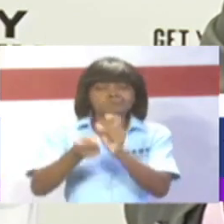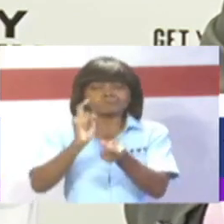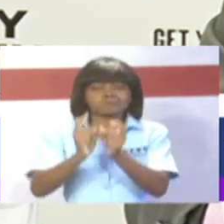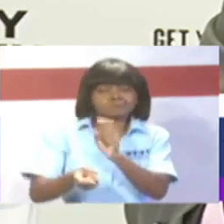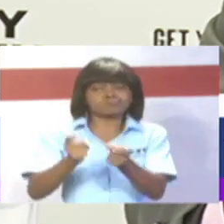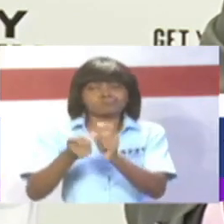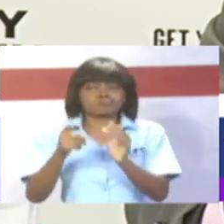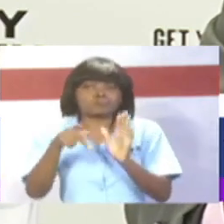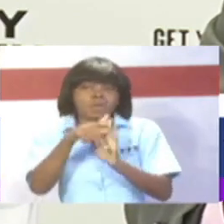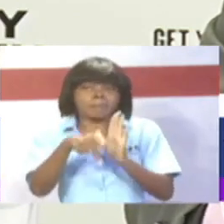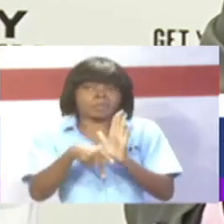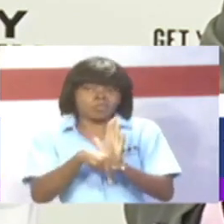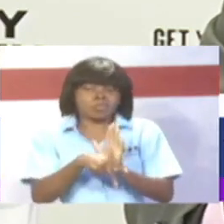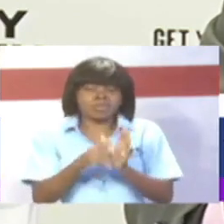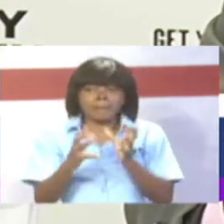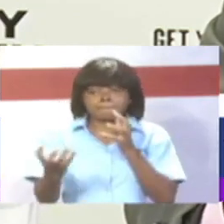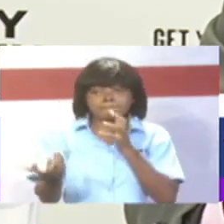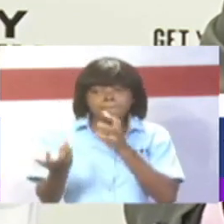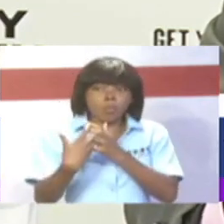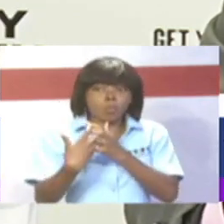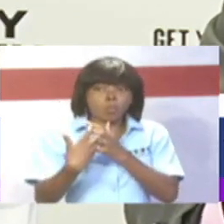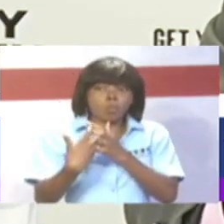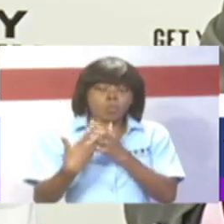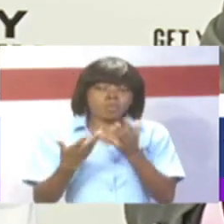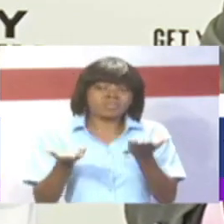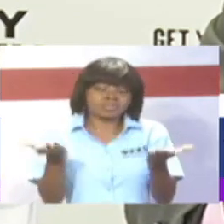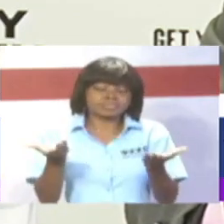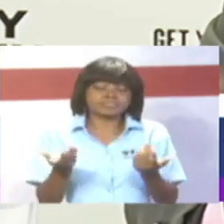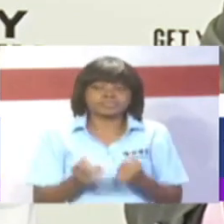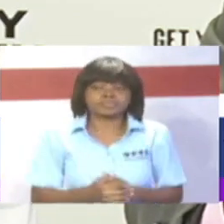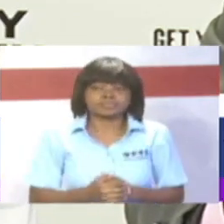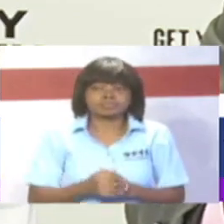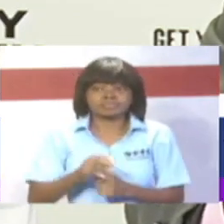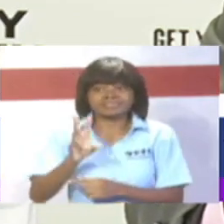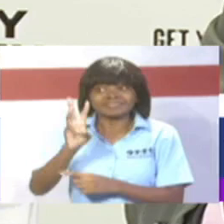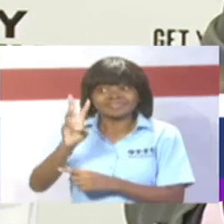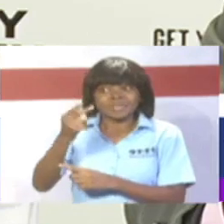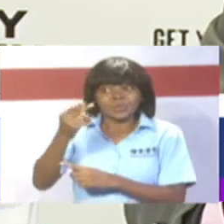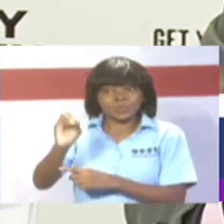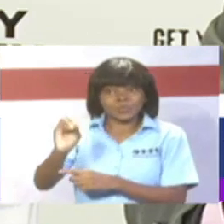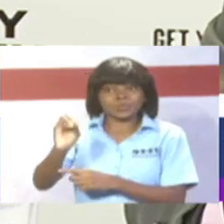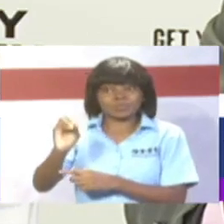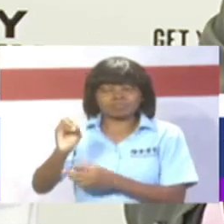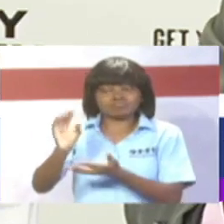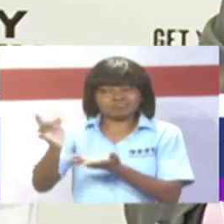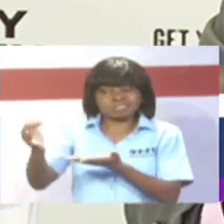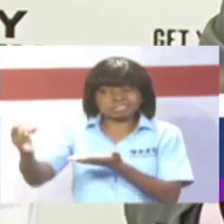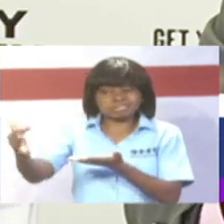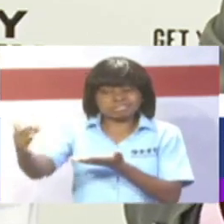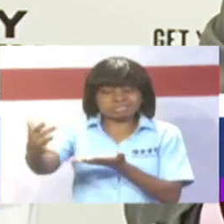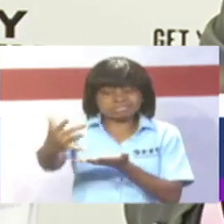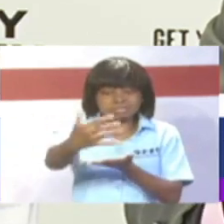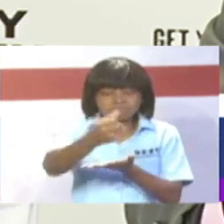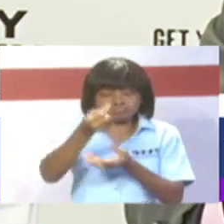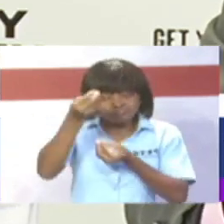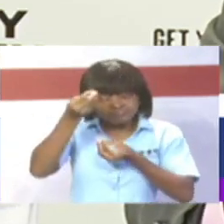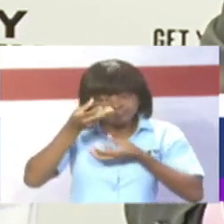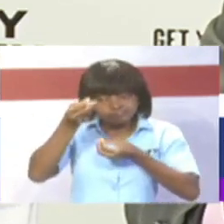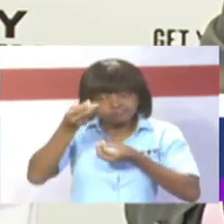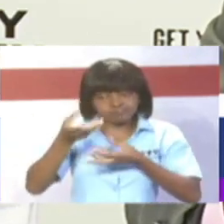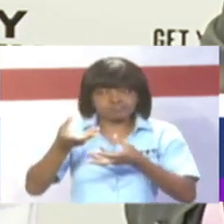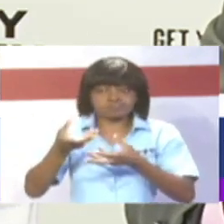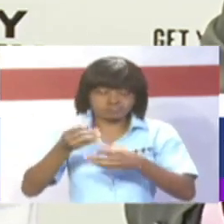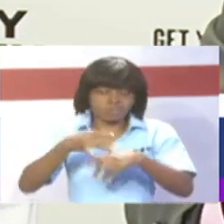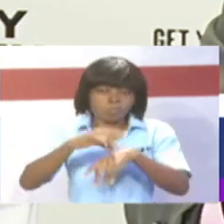guidance. It's important to note that the WHO is taking data from multiple studies from all over the world, and